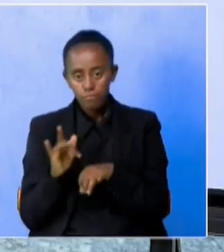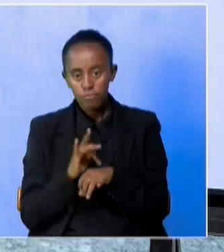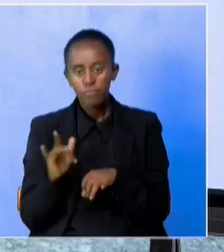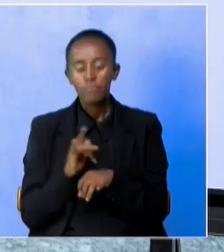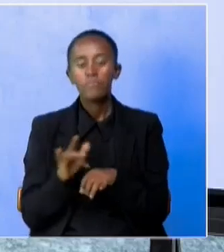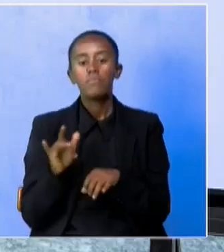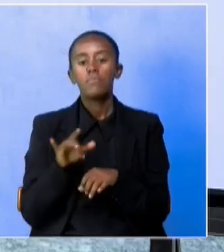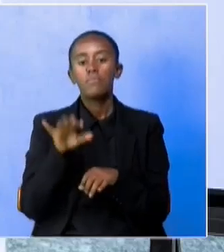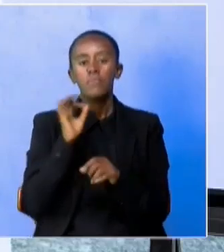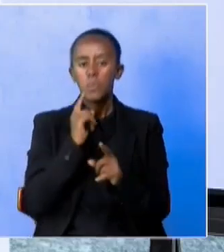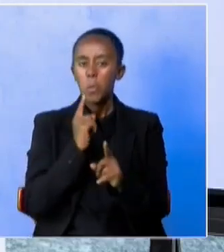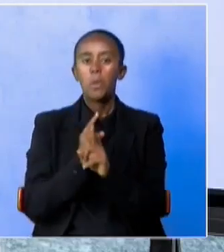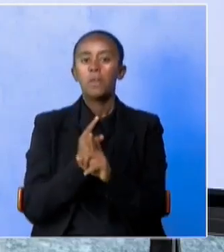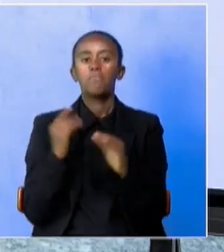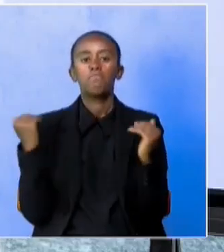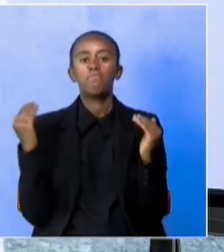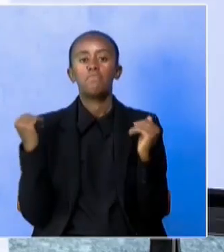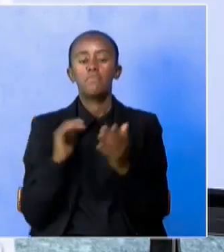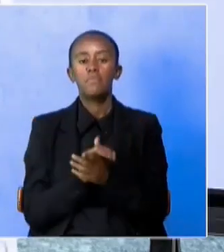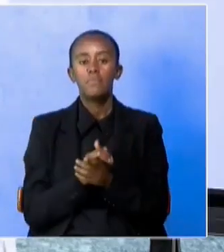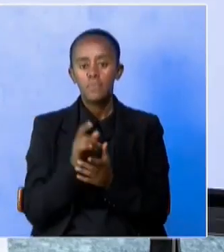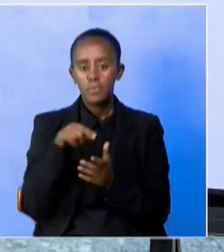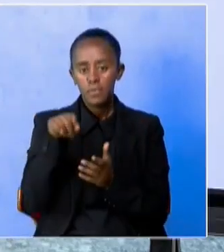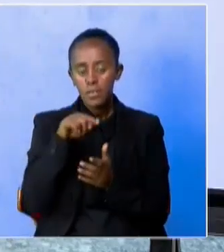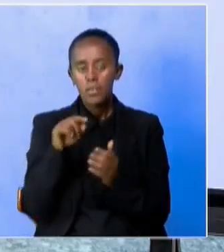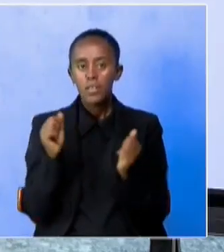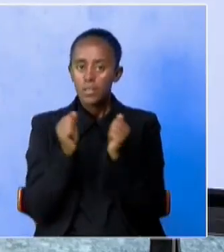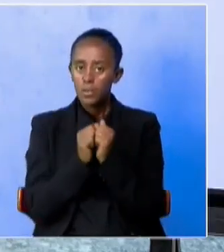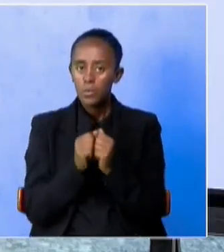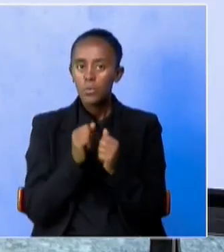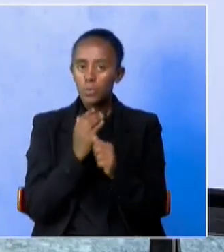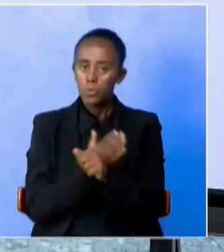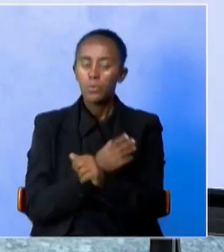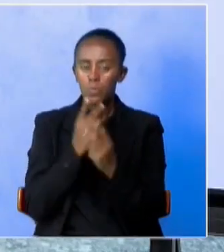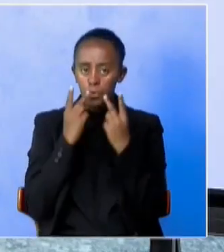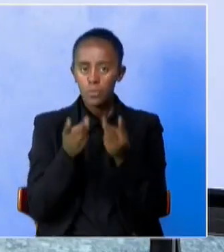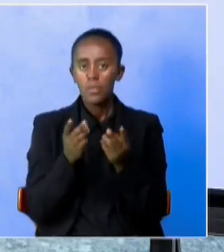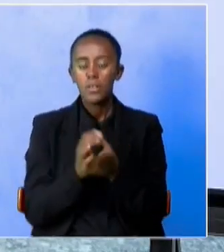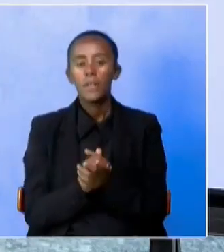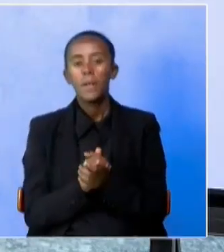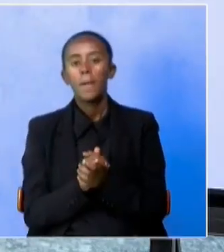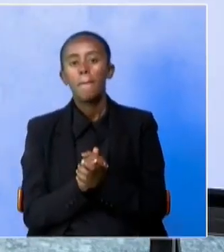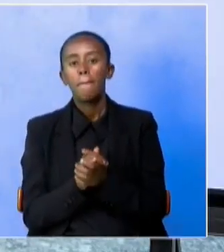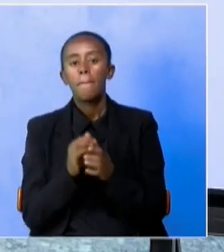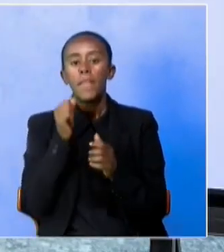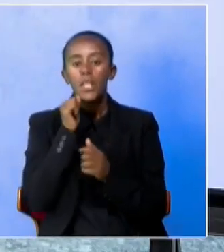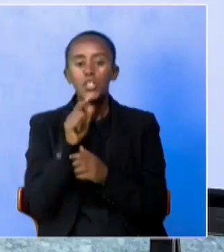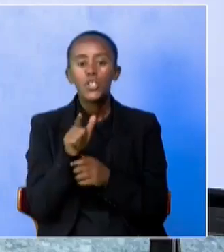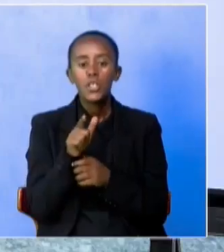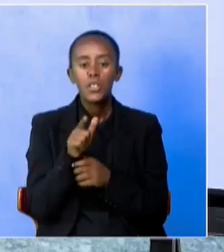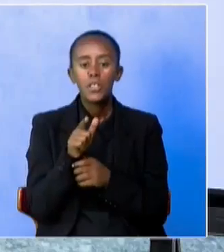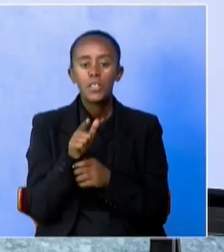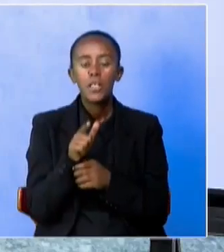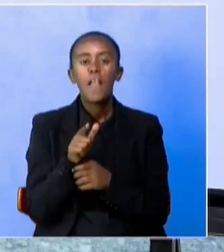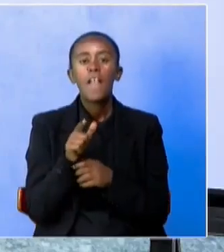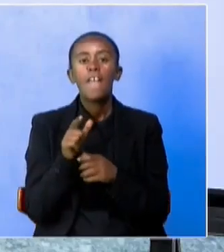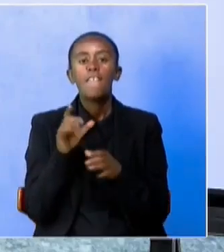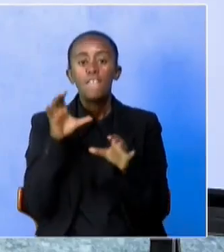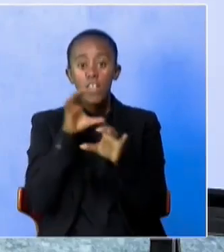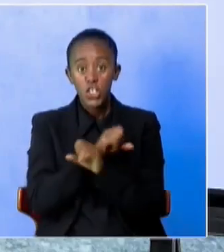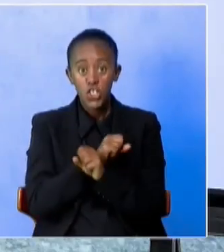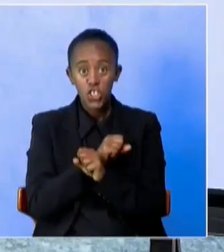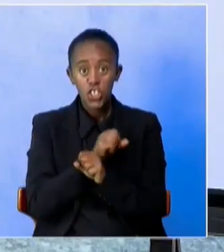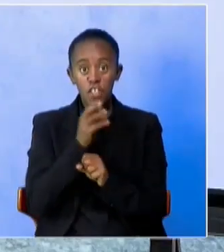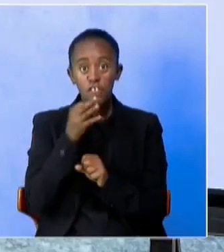them together and see how well you did. The first one, she finished. Our verb, our main verb is finish, so